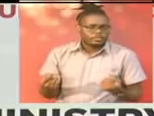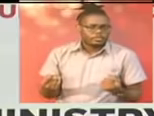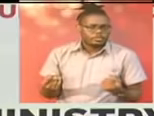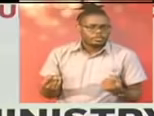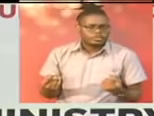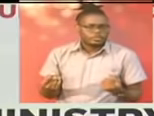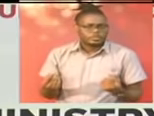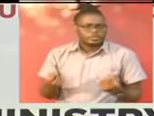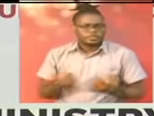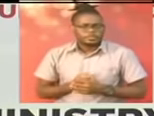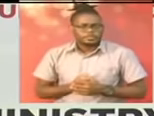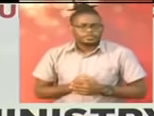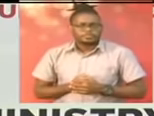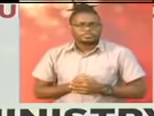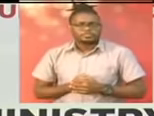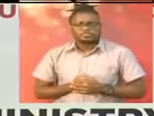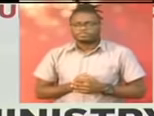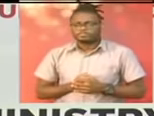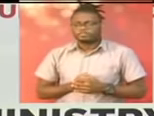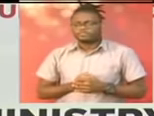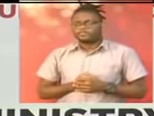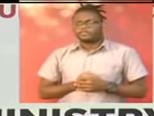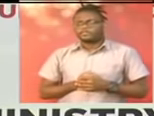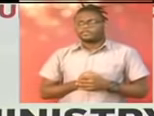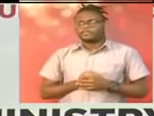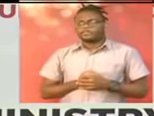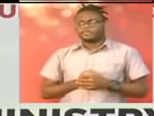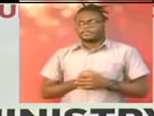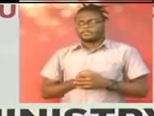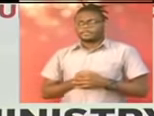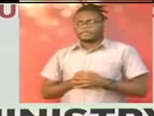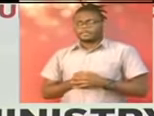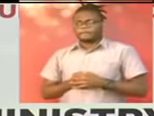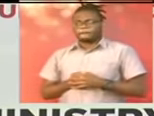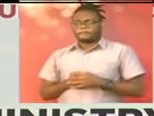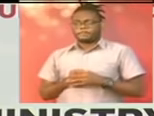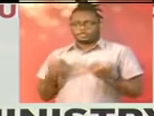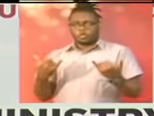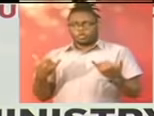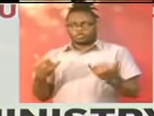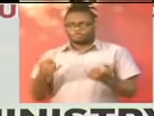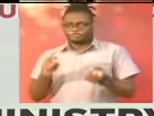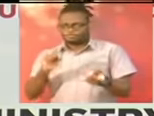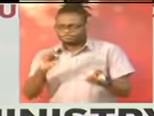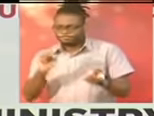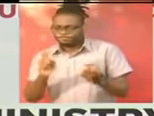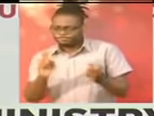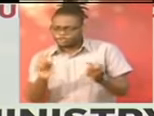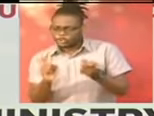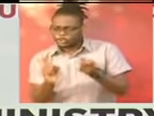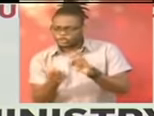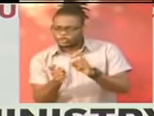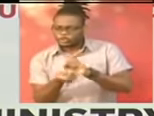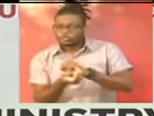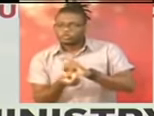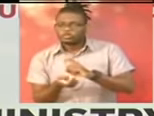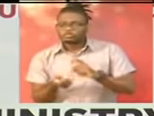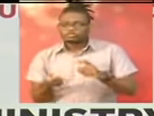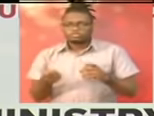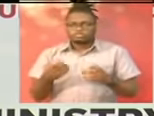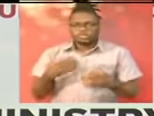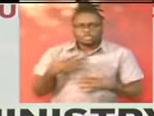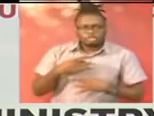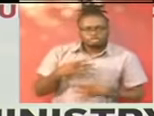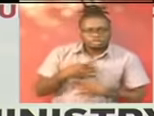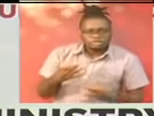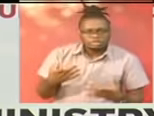of interest as opposed to a variant of concern. And at this point in time, any variant is of concern, as